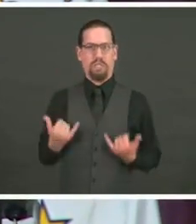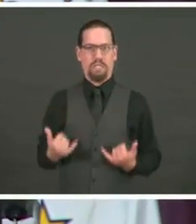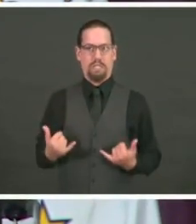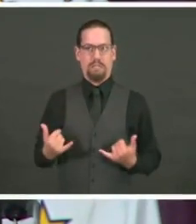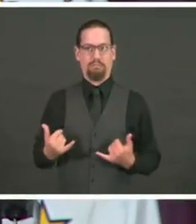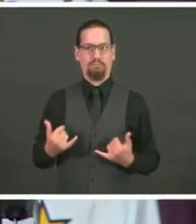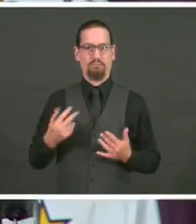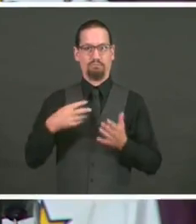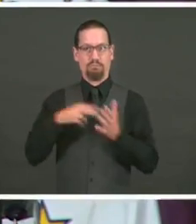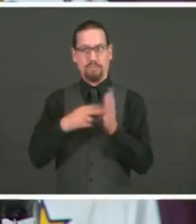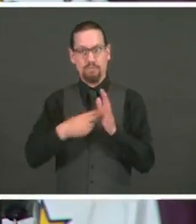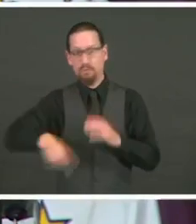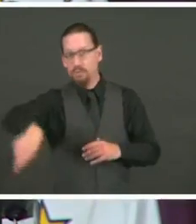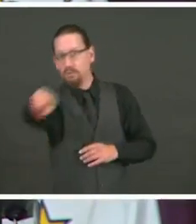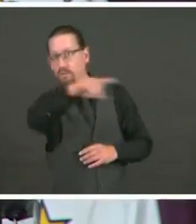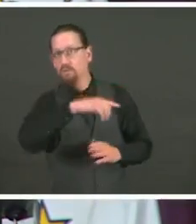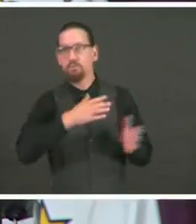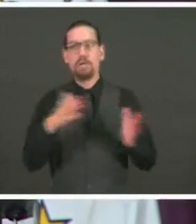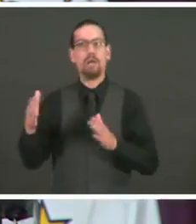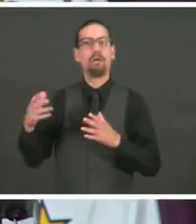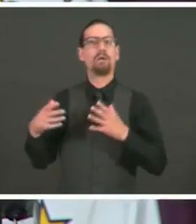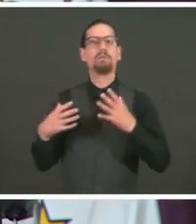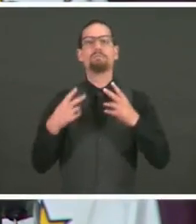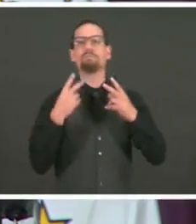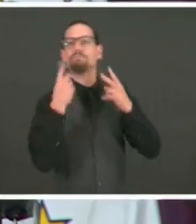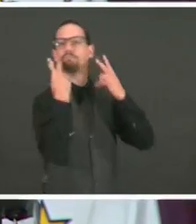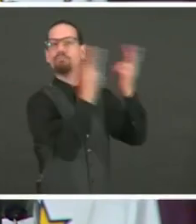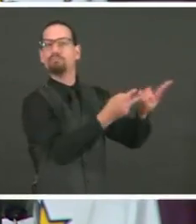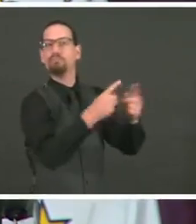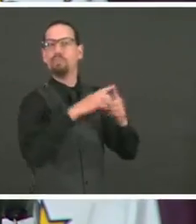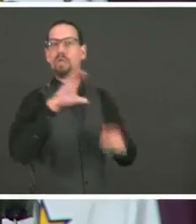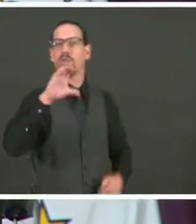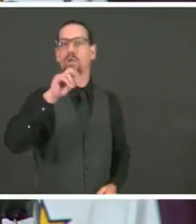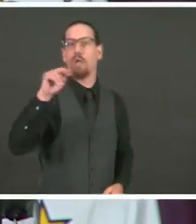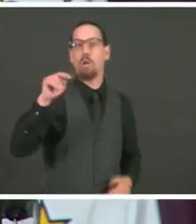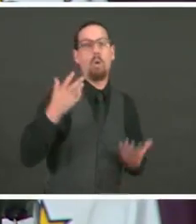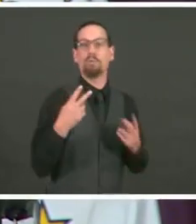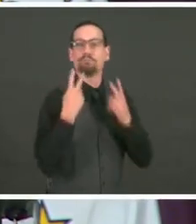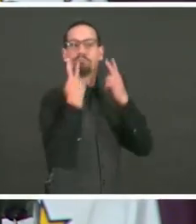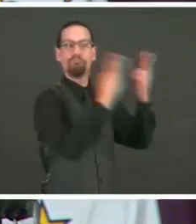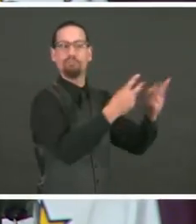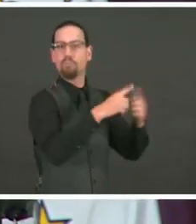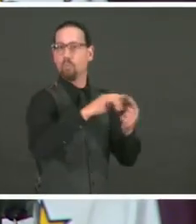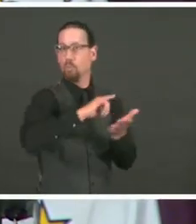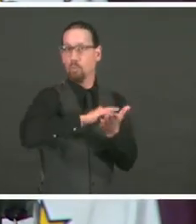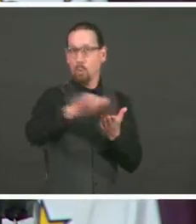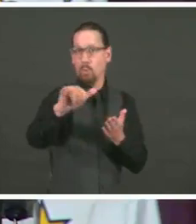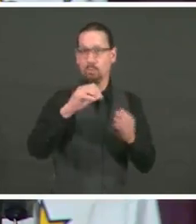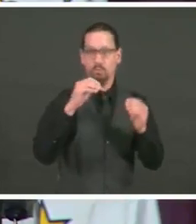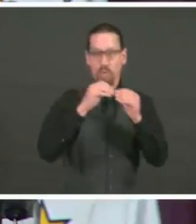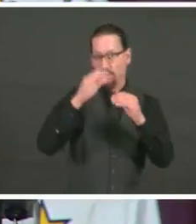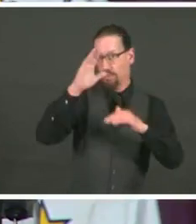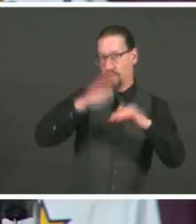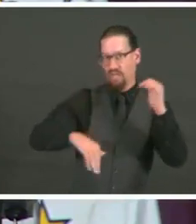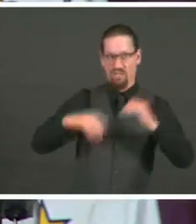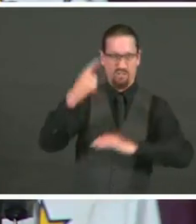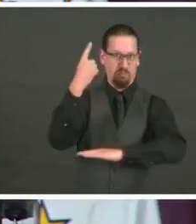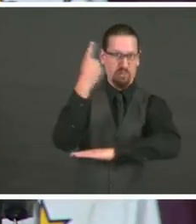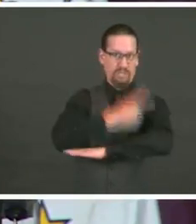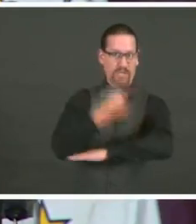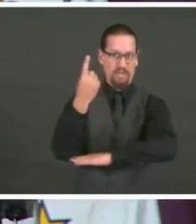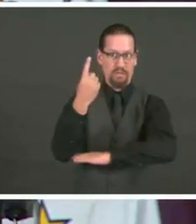to go to Connecticut, New York, New Jersey for more than 24 hours, it applies. If you're planning to go